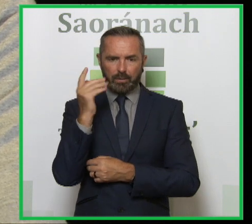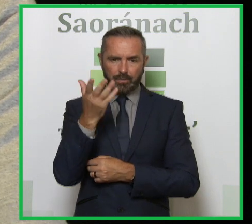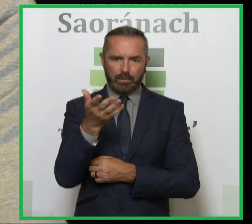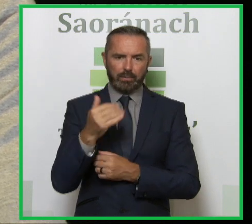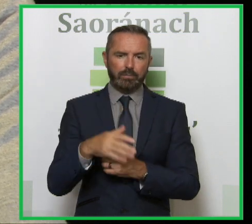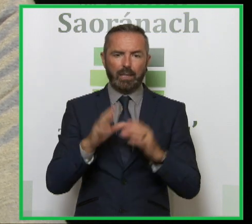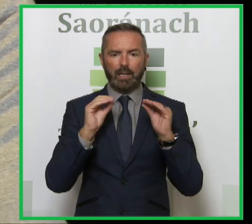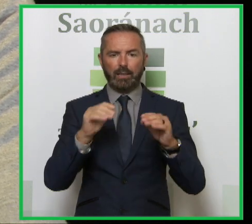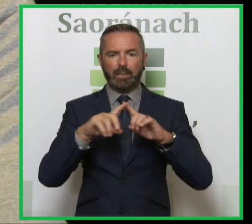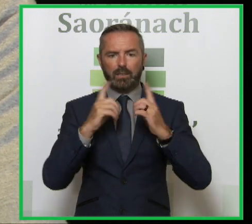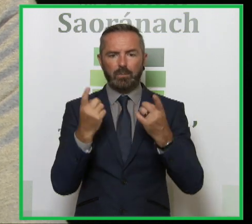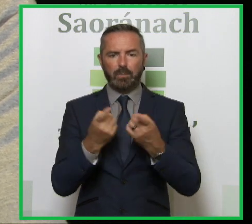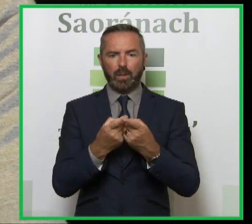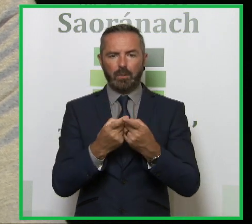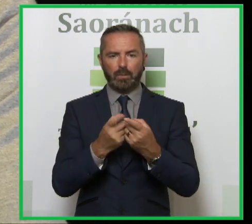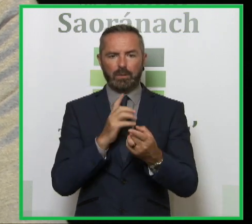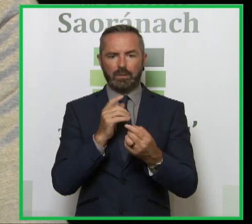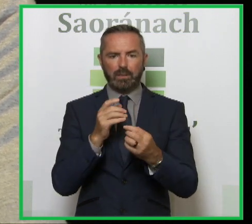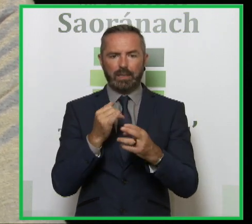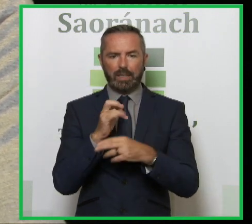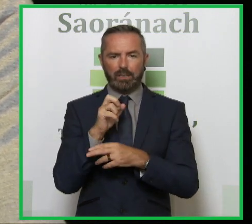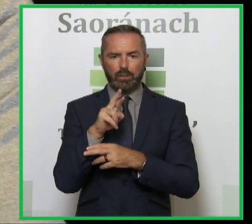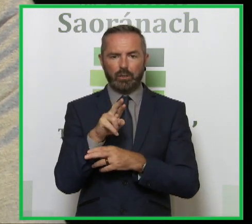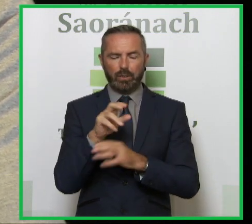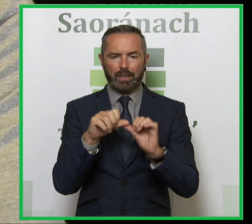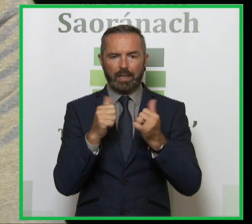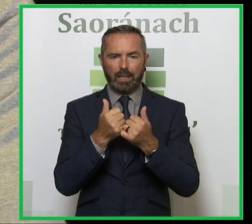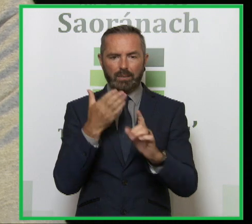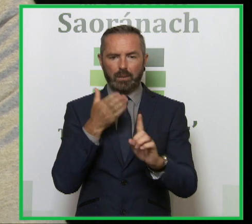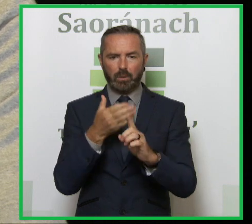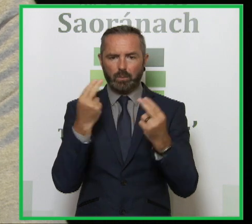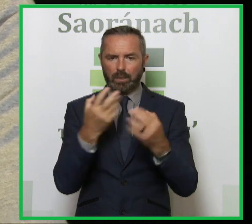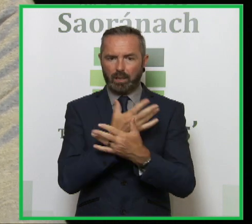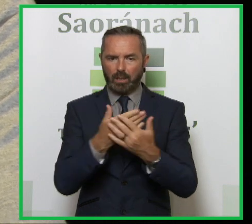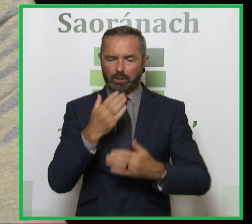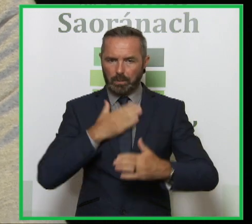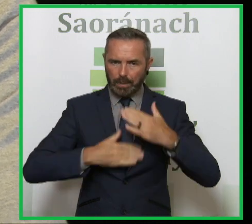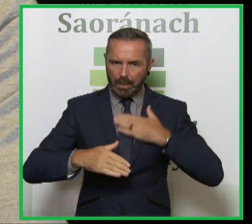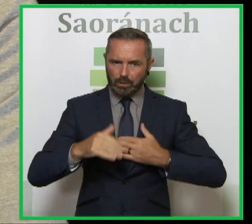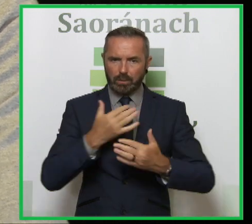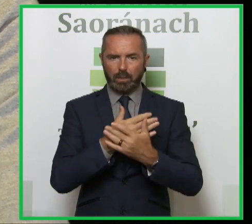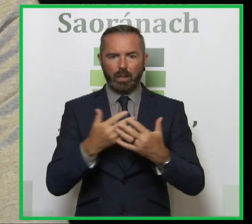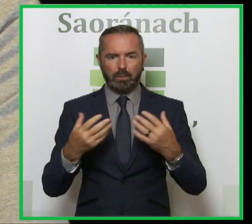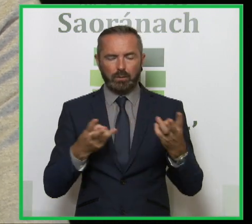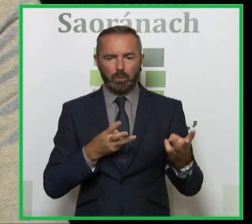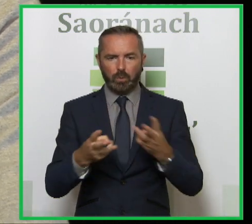The education, the interagency approach requires a lot of patience, a lot of work. Schools in Ireland are